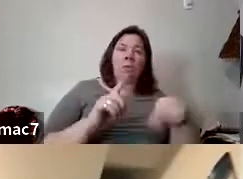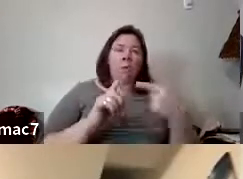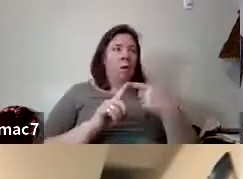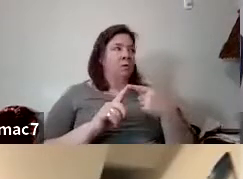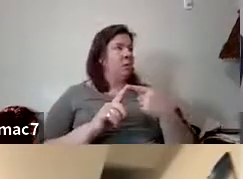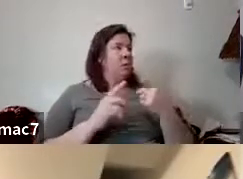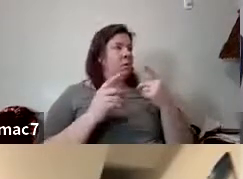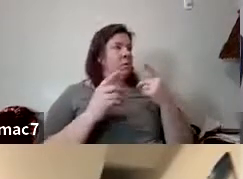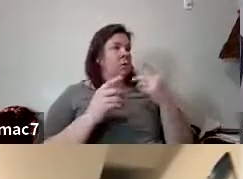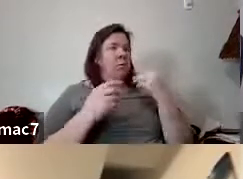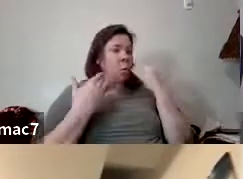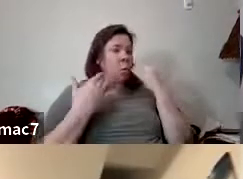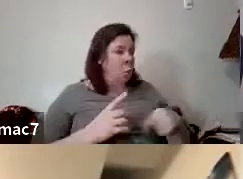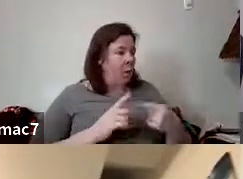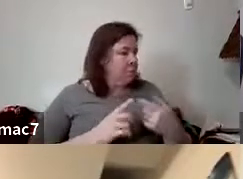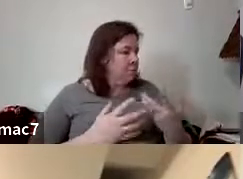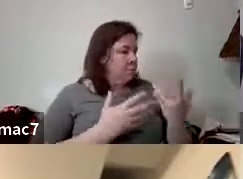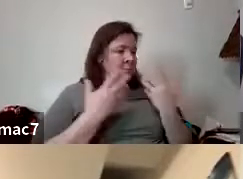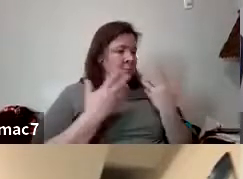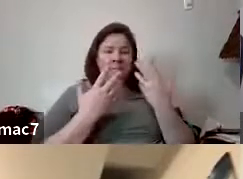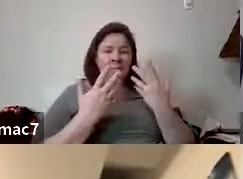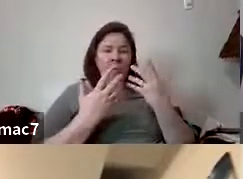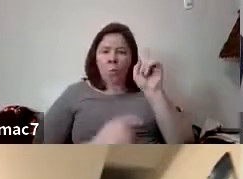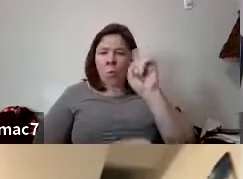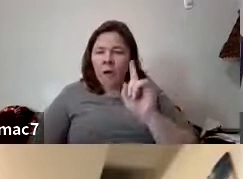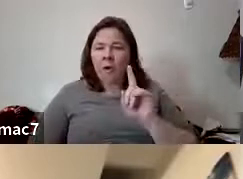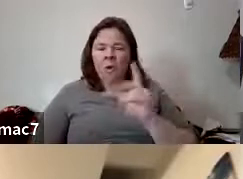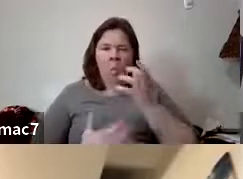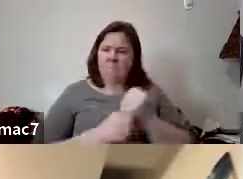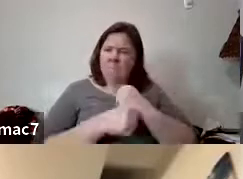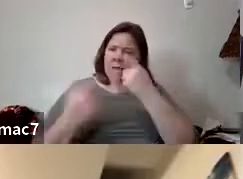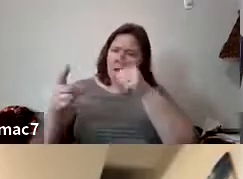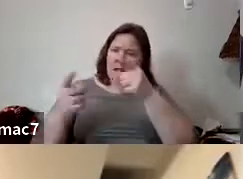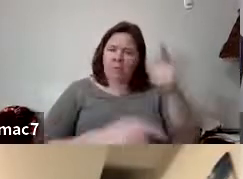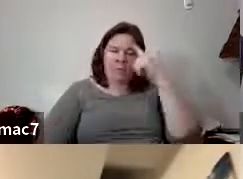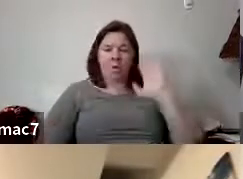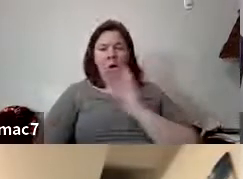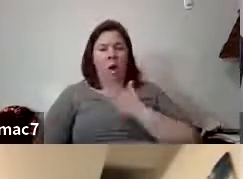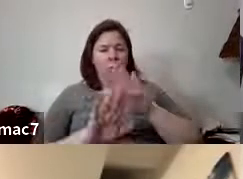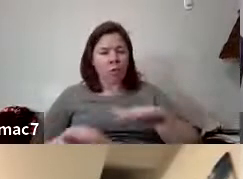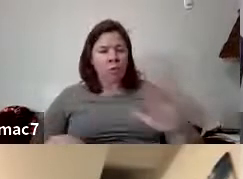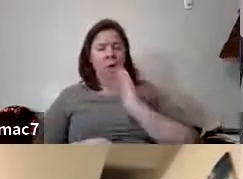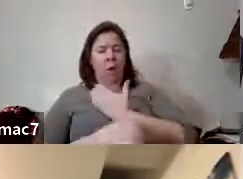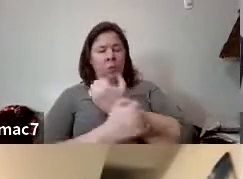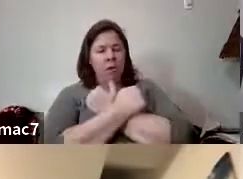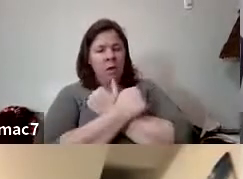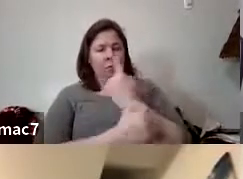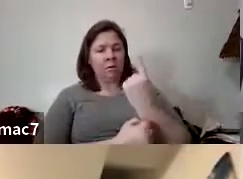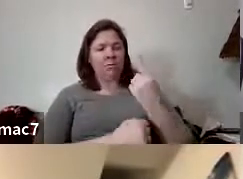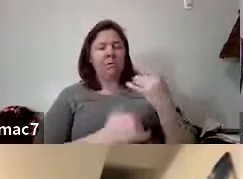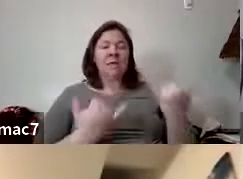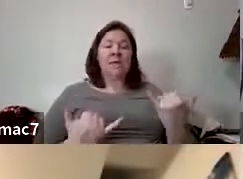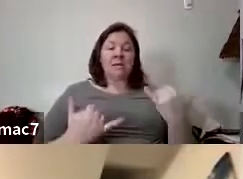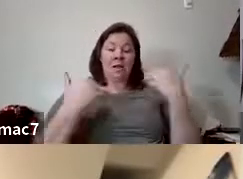to. We didn't know, we just wanted to make it happen, for our kids and for our loved ones. But now there's